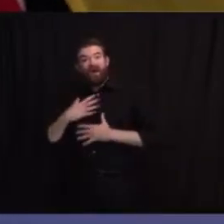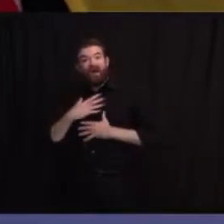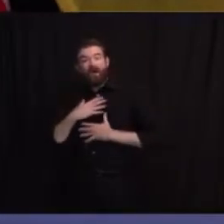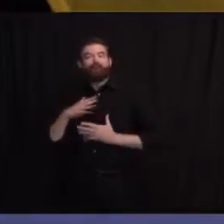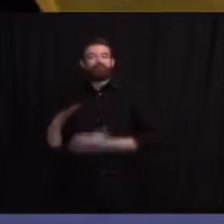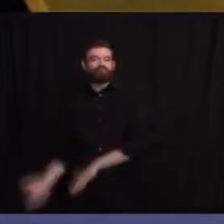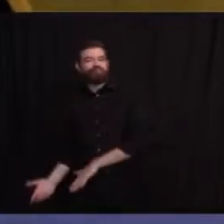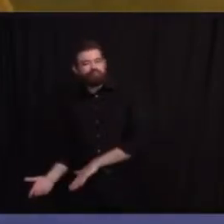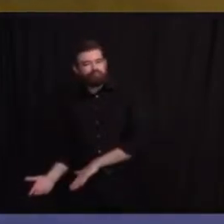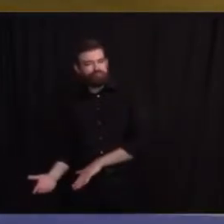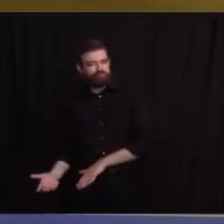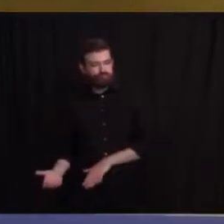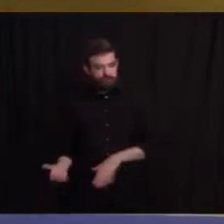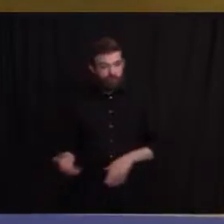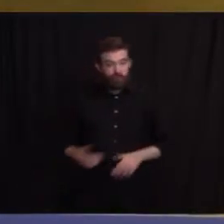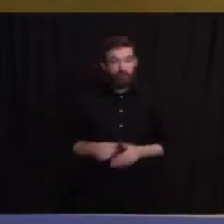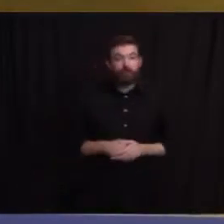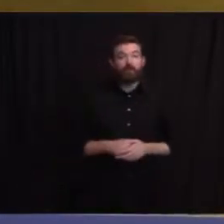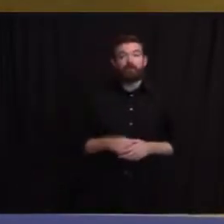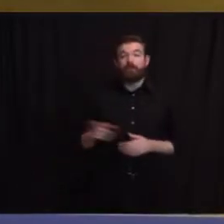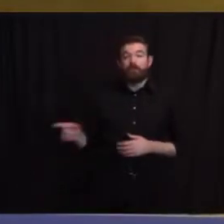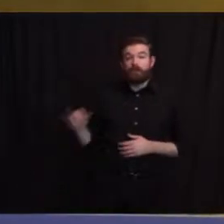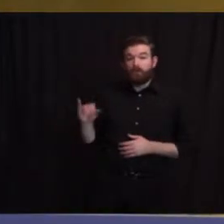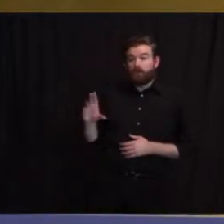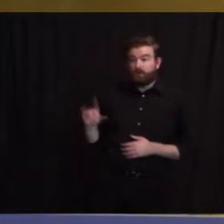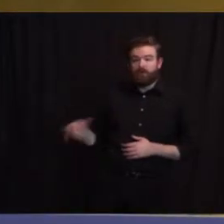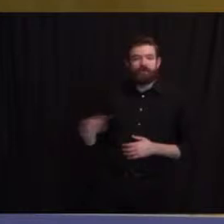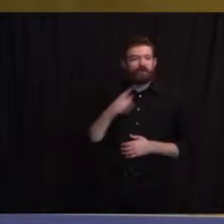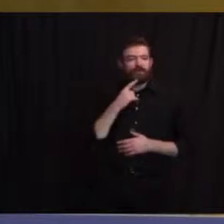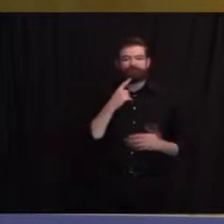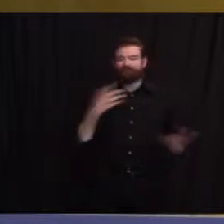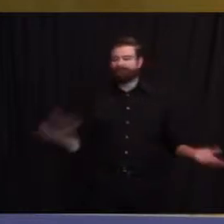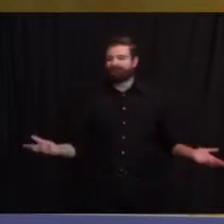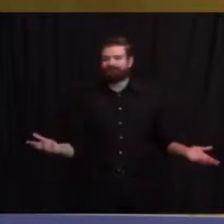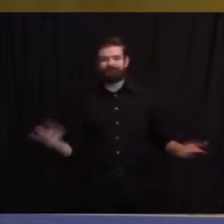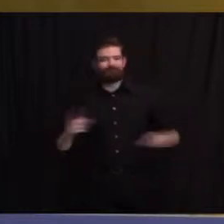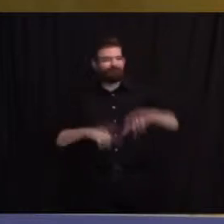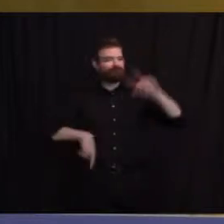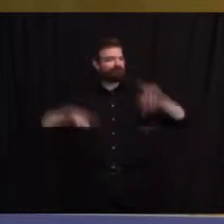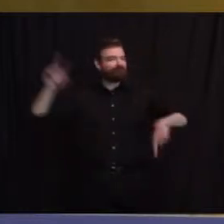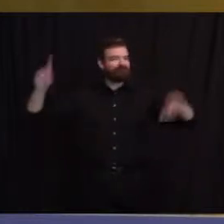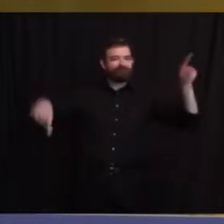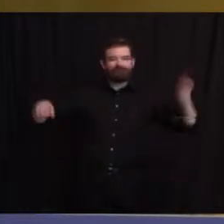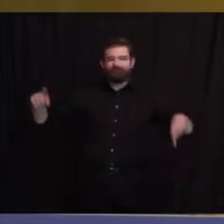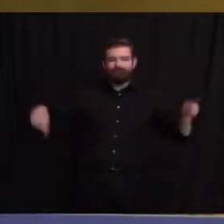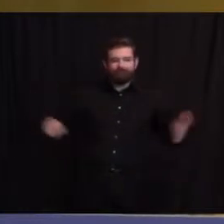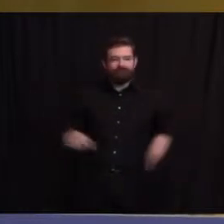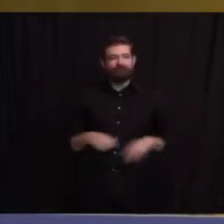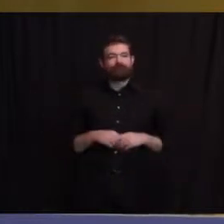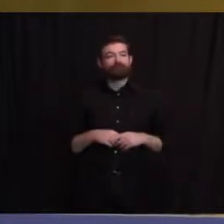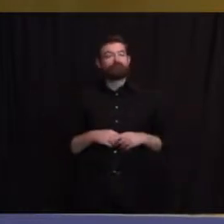the person who's on the ventilator and their underlying conditions. So it